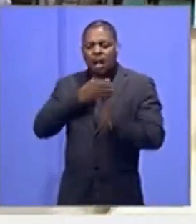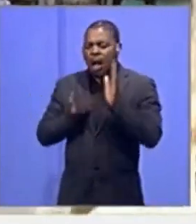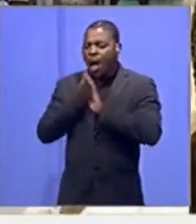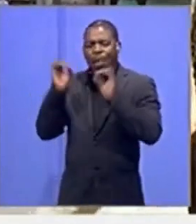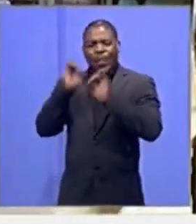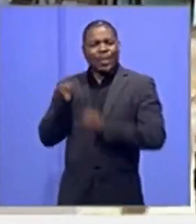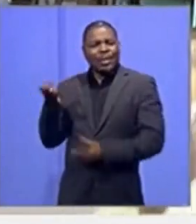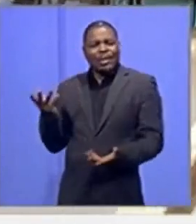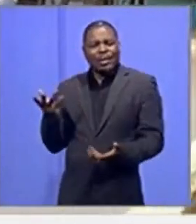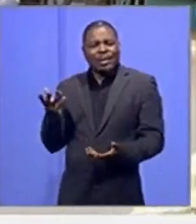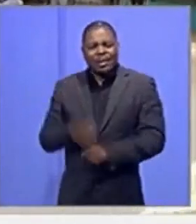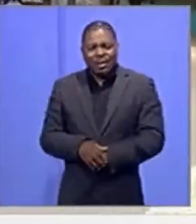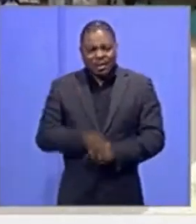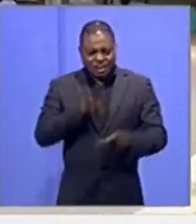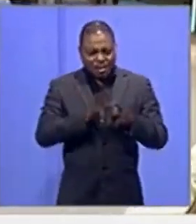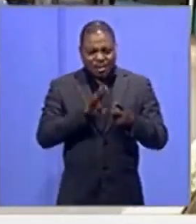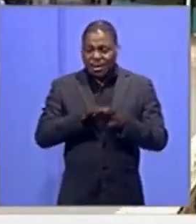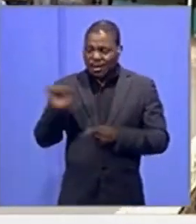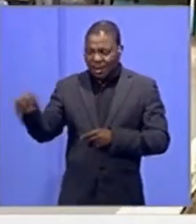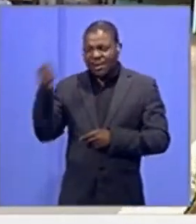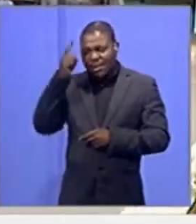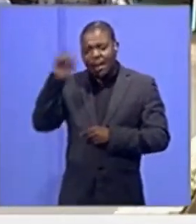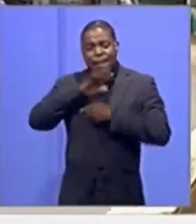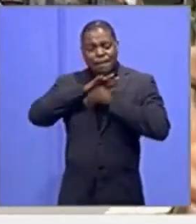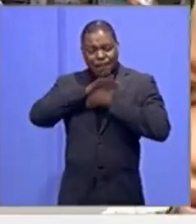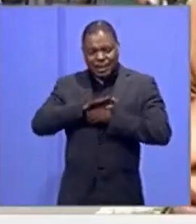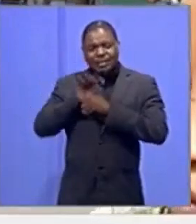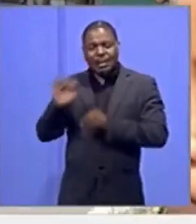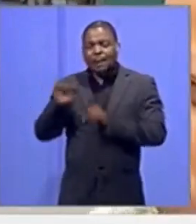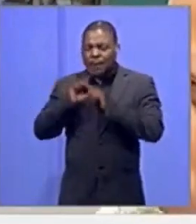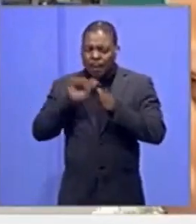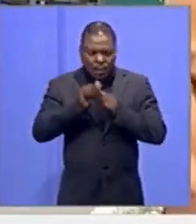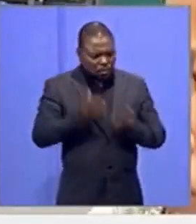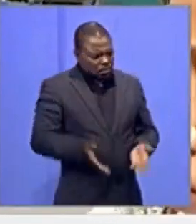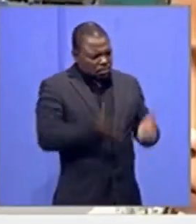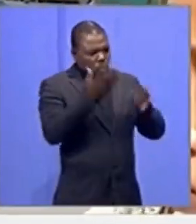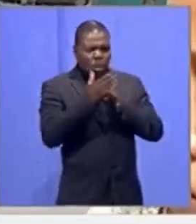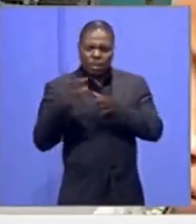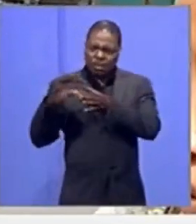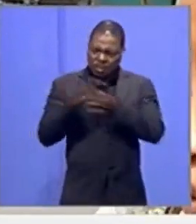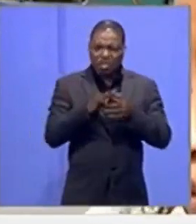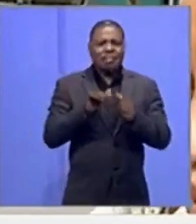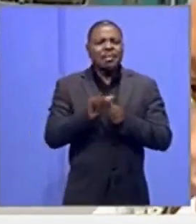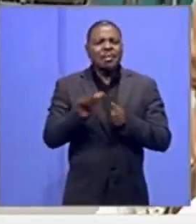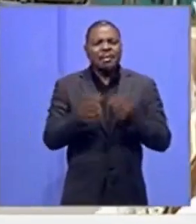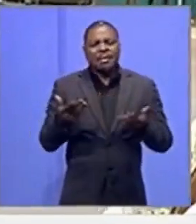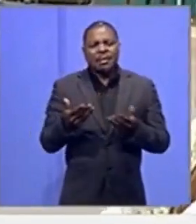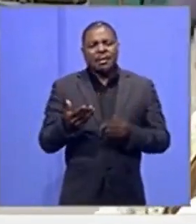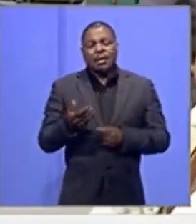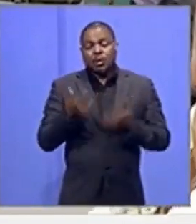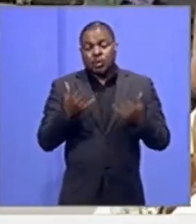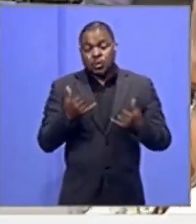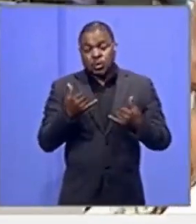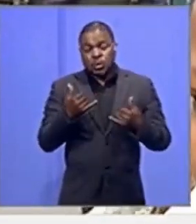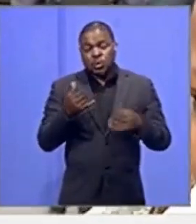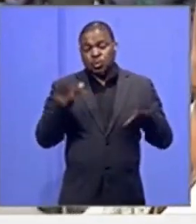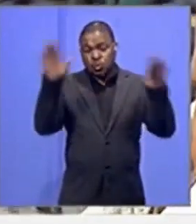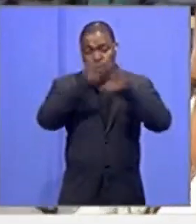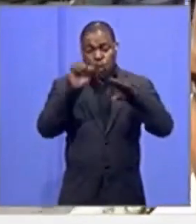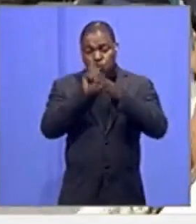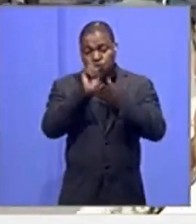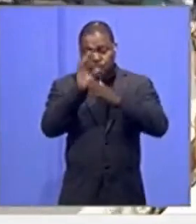re utlwisisa kgatelelo maikutlo ba nang le yona mara ke ba re tloele ke re sebedisane le bona go tloa bosiu ka 12 bontate